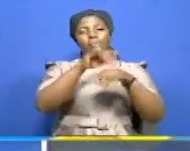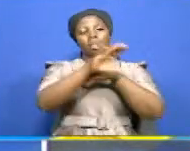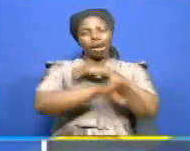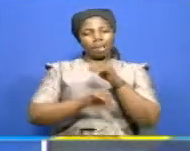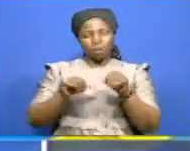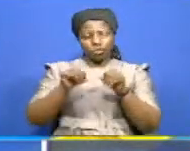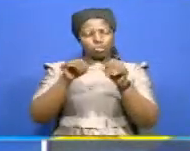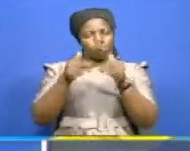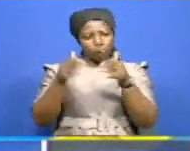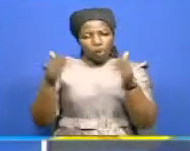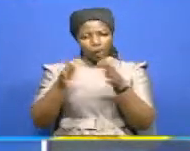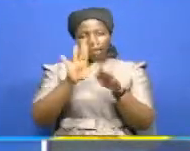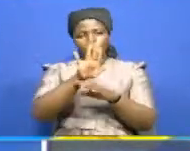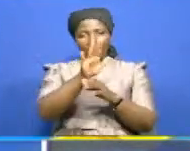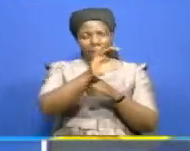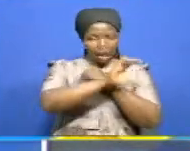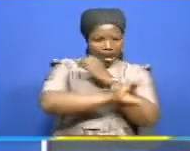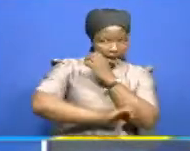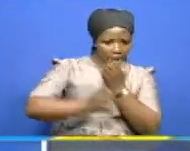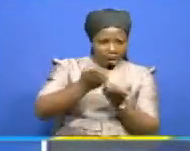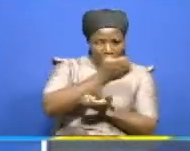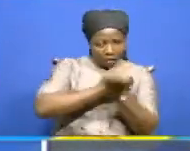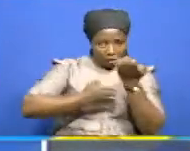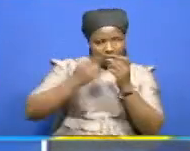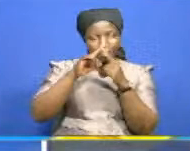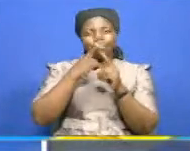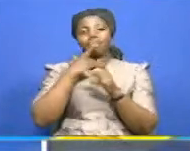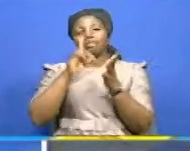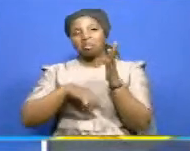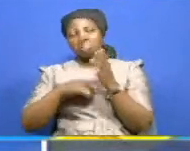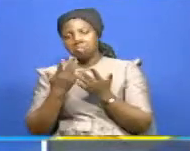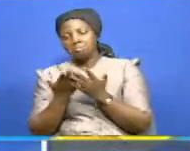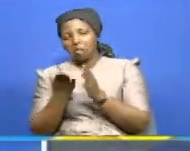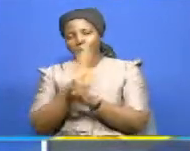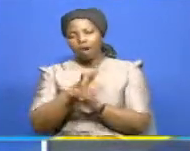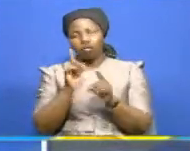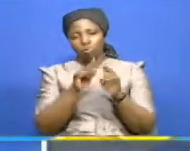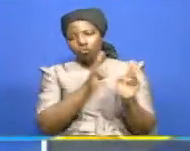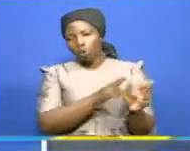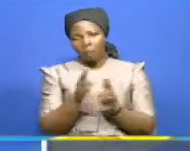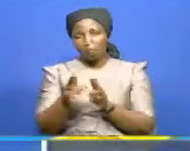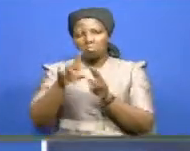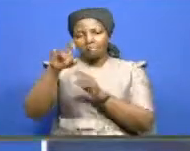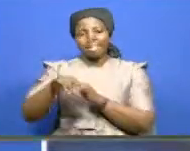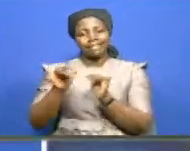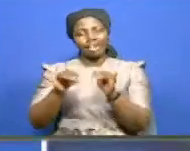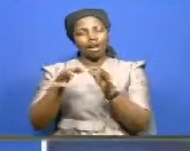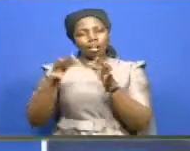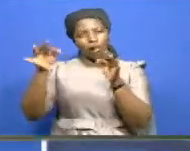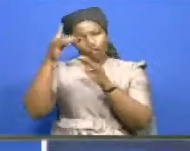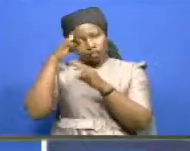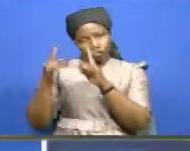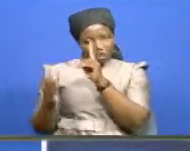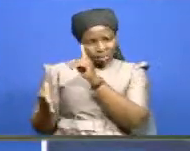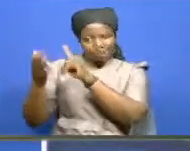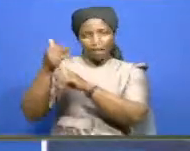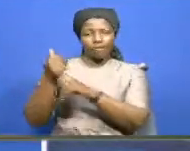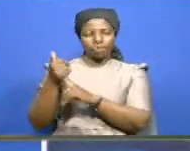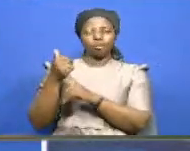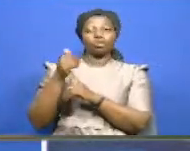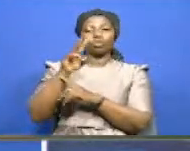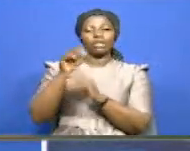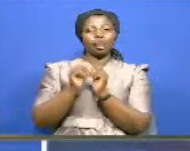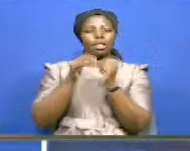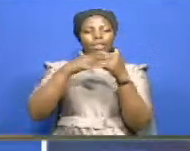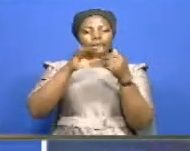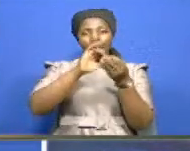their economies, but added that recovery will take years for 2019 numbers to be realized.